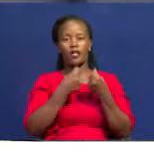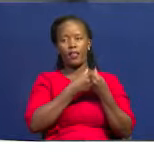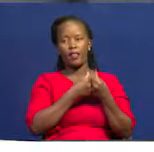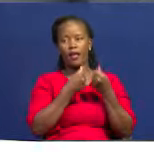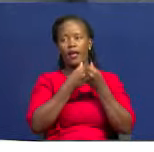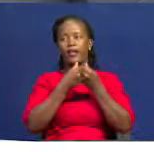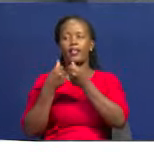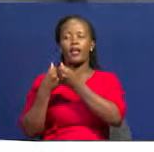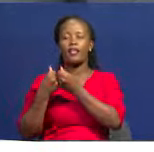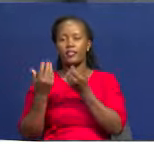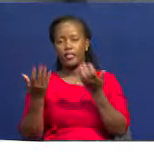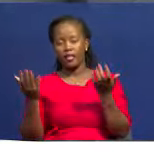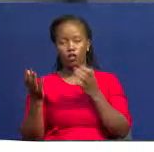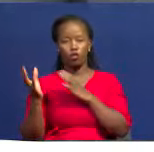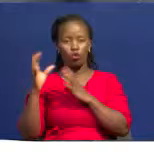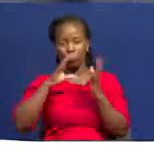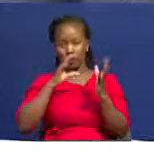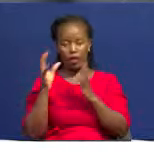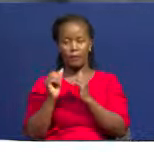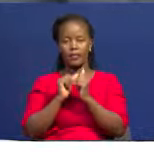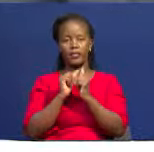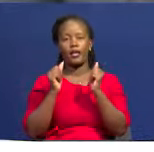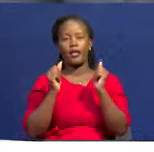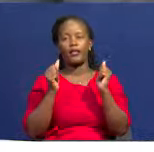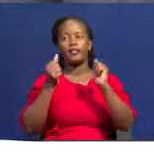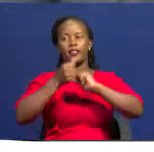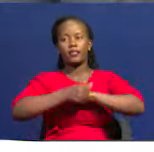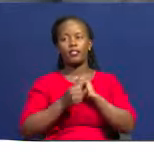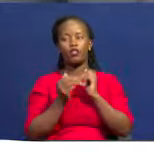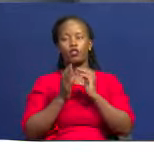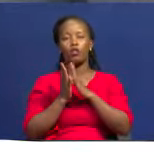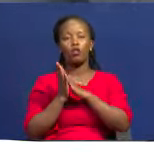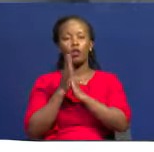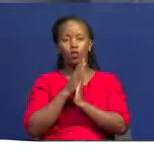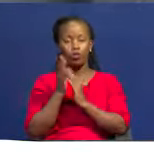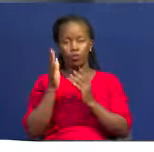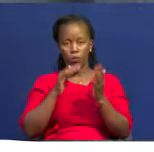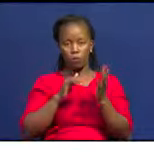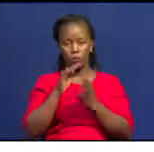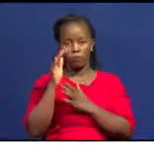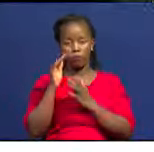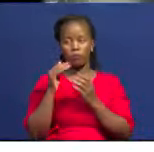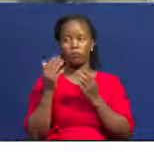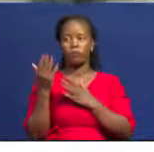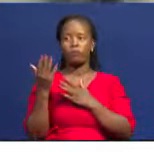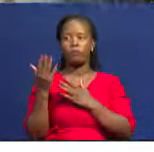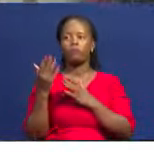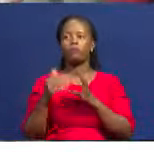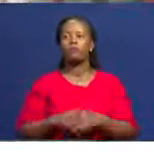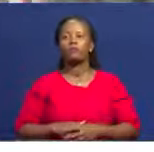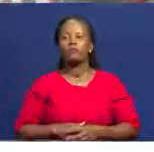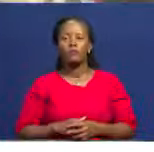is Jacqueline Masharia with Cinemas and Theatre segment.